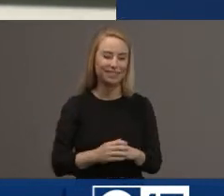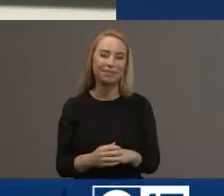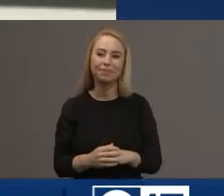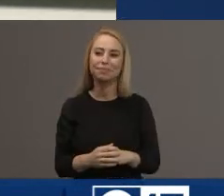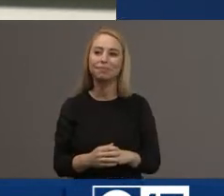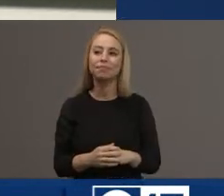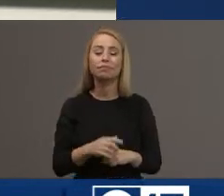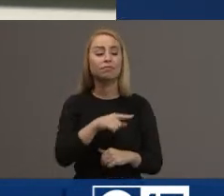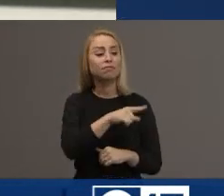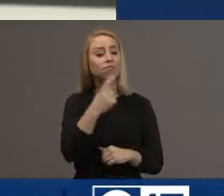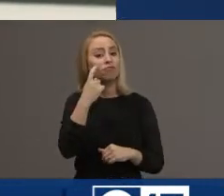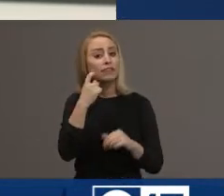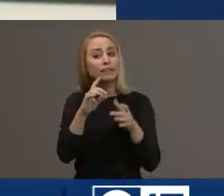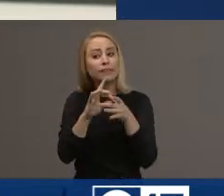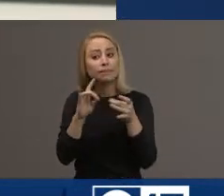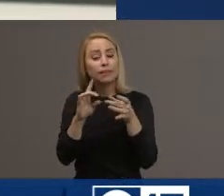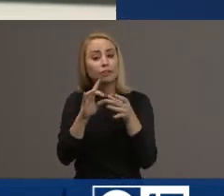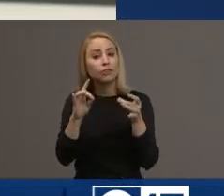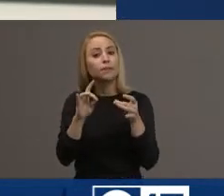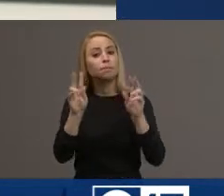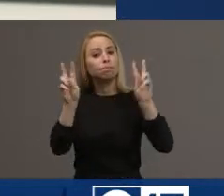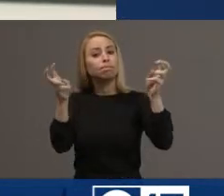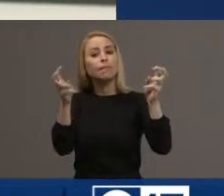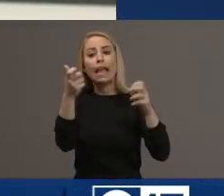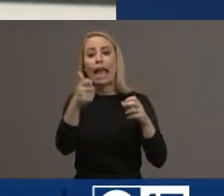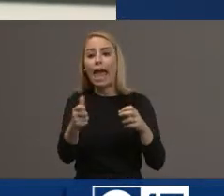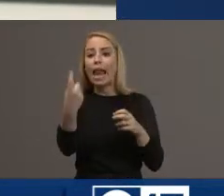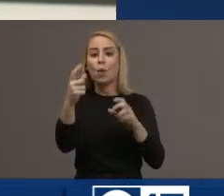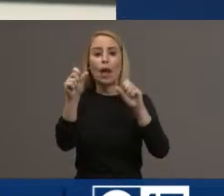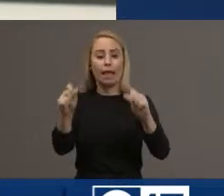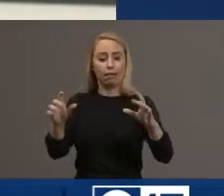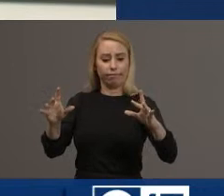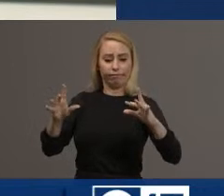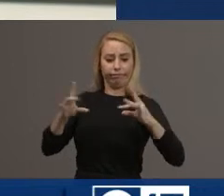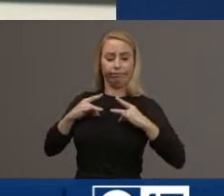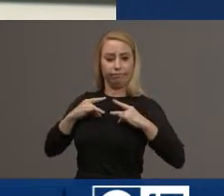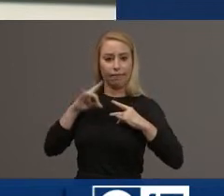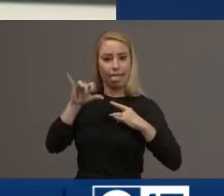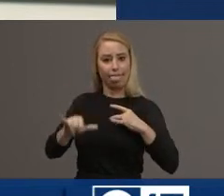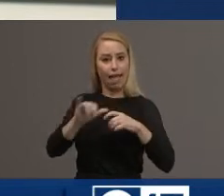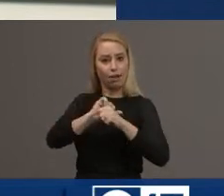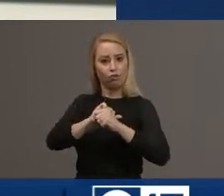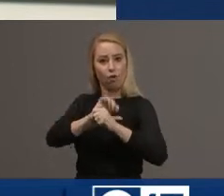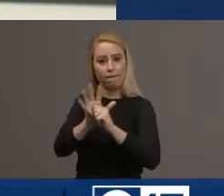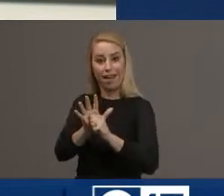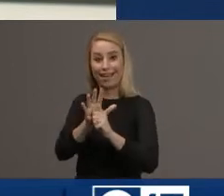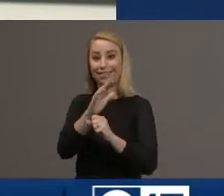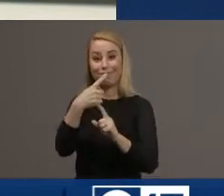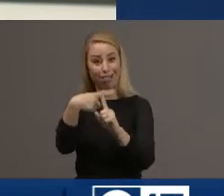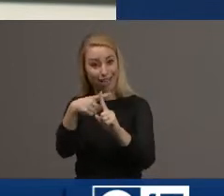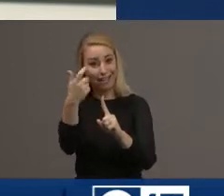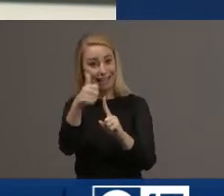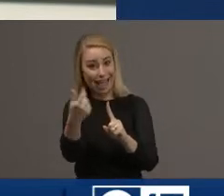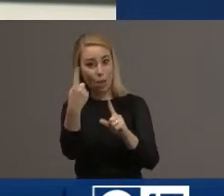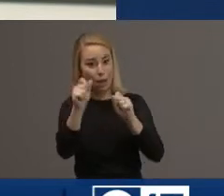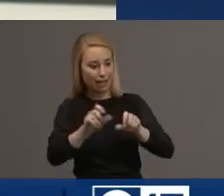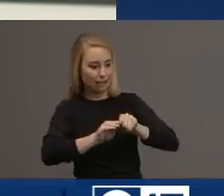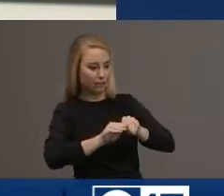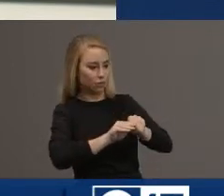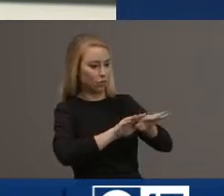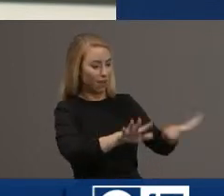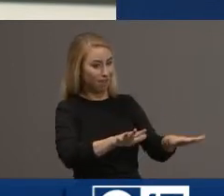Here's what you said a few minutes ago. Anyone can get this virus and anyone can spread it. So can you tell us why you were at an event